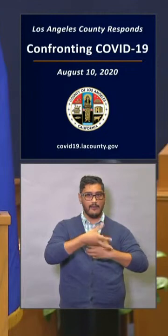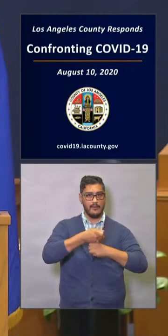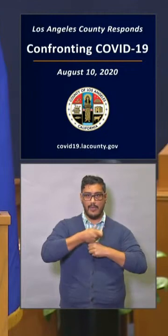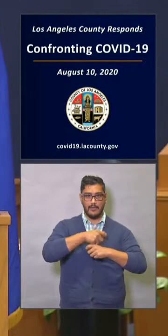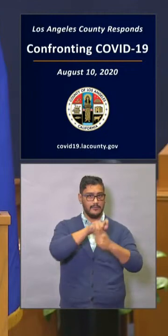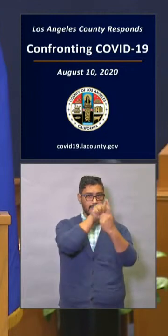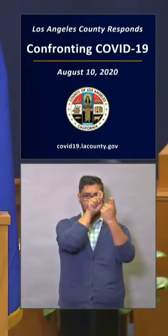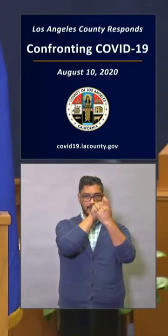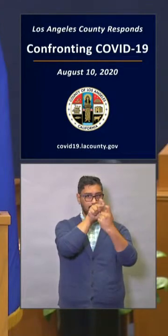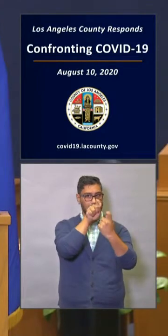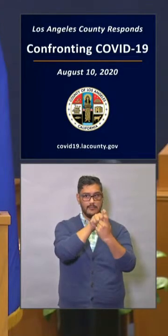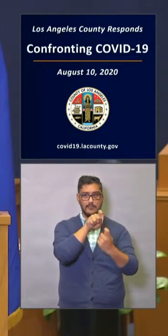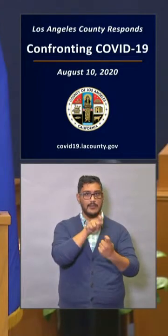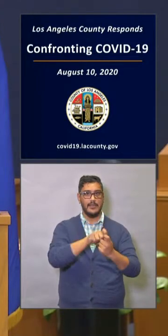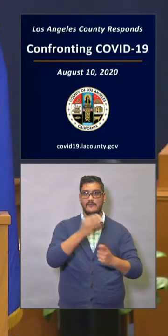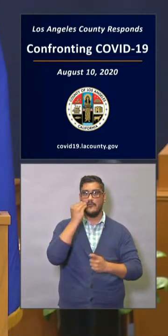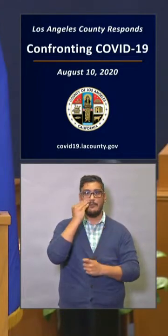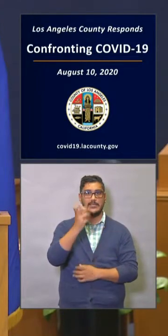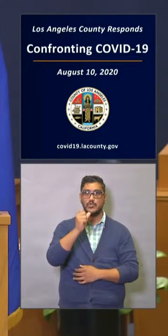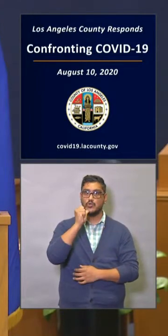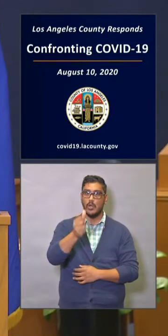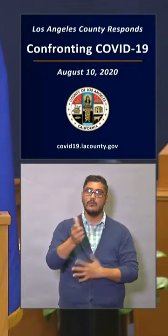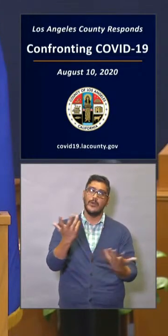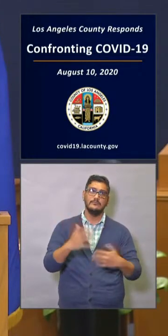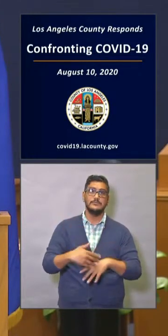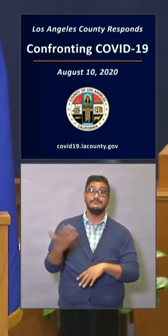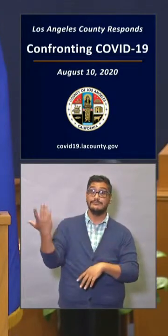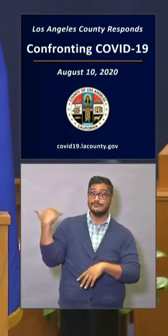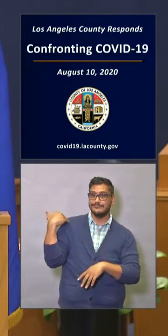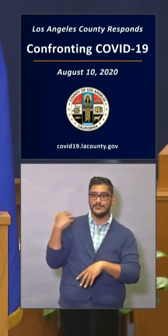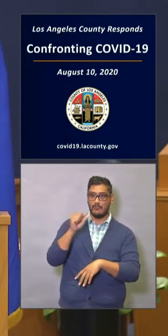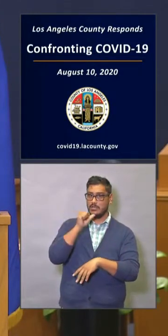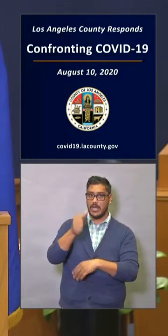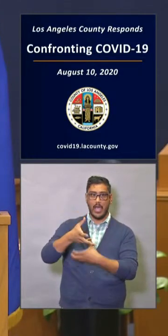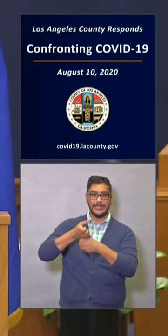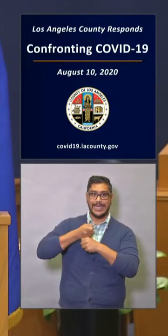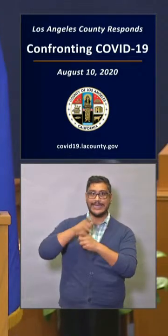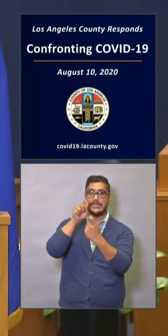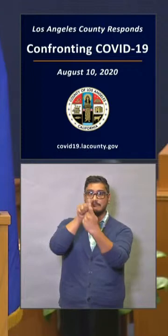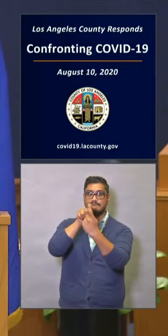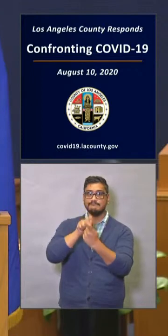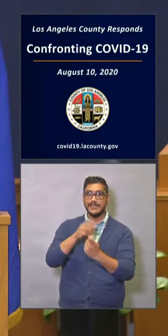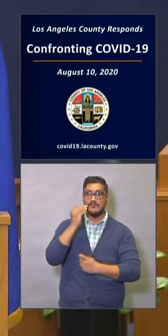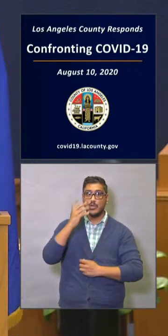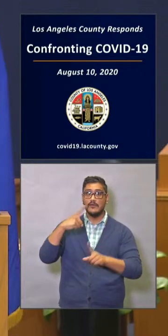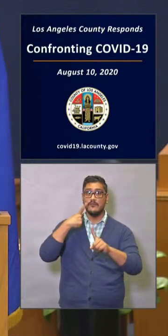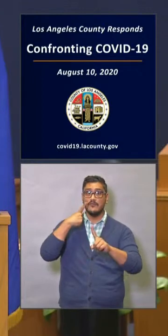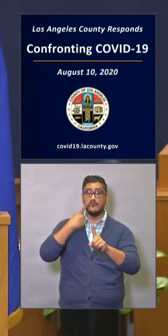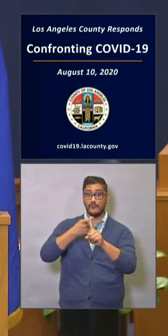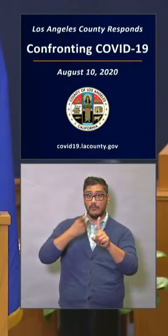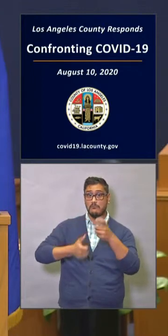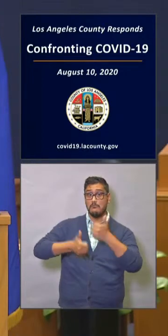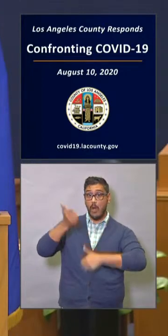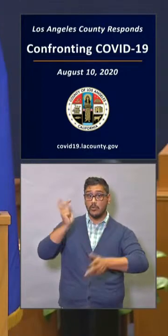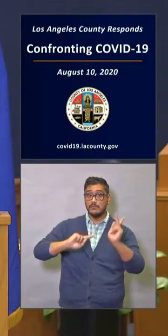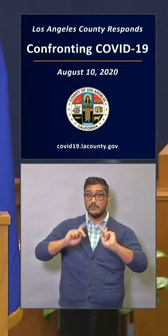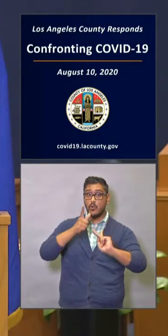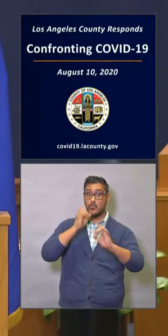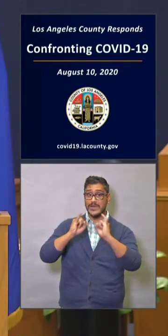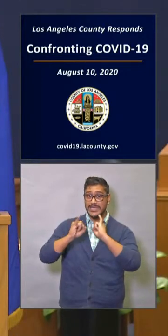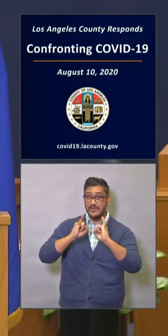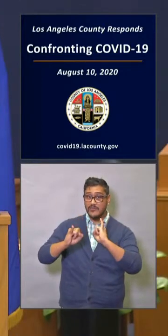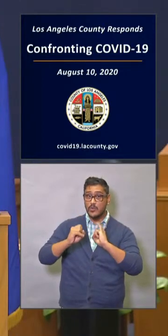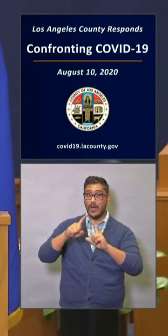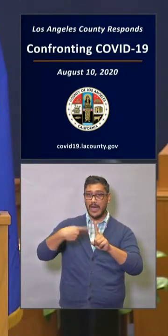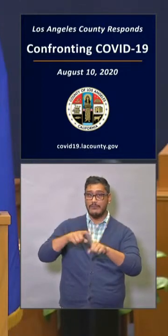accurate information, or we weren't getting accurate information from most of the people we were interviewing who were positive about